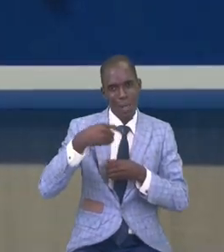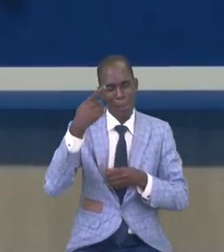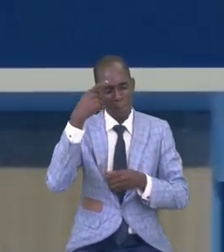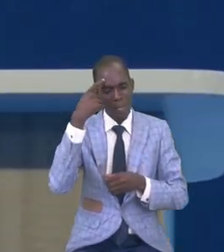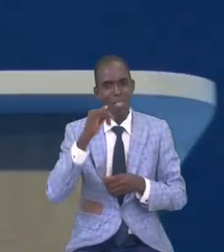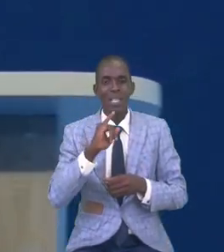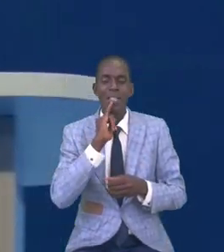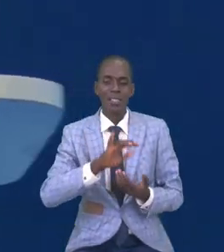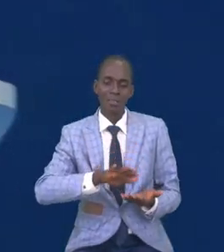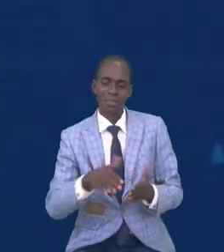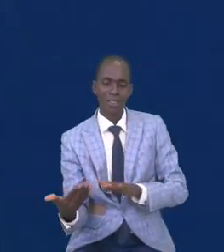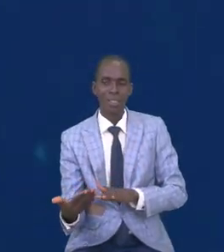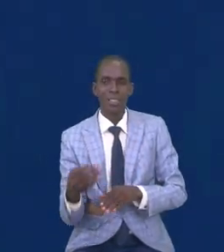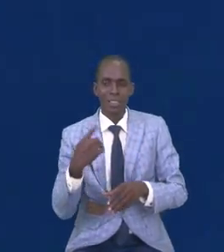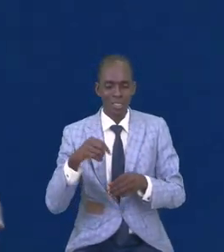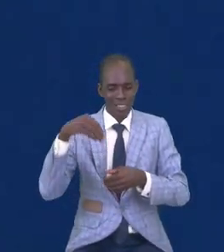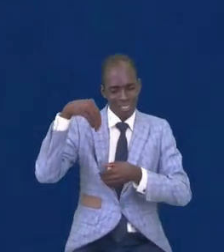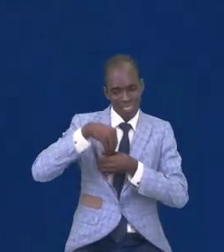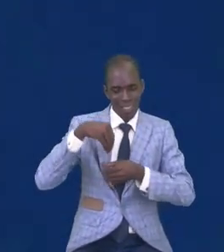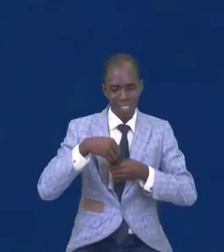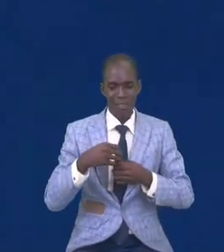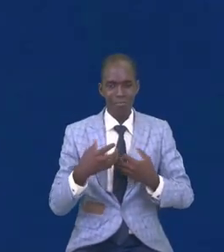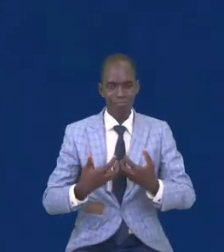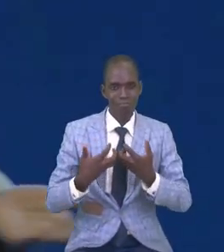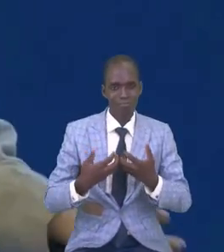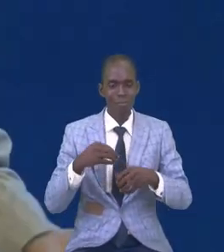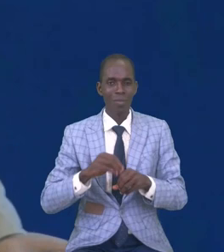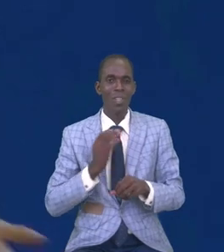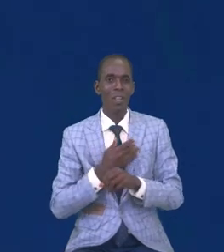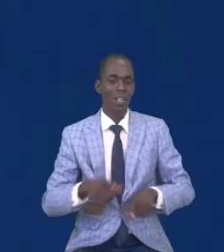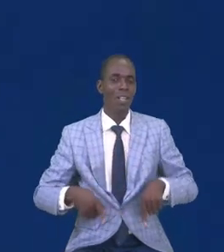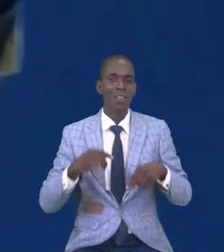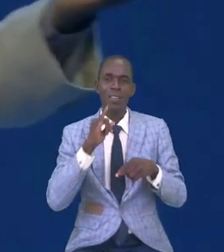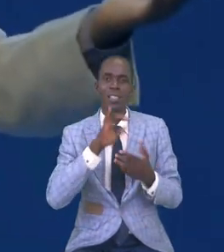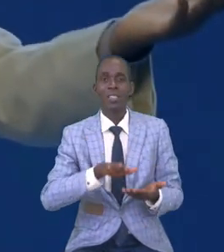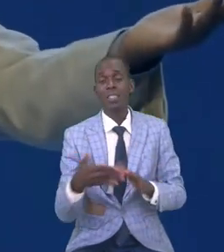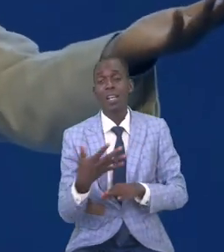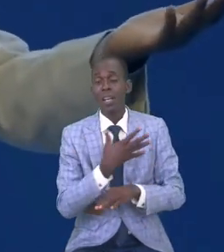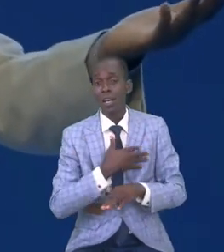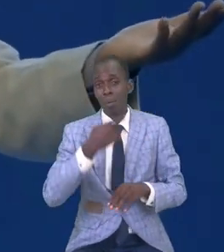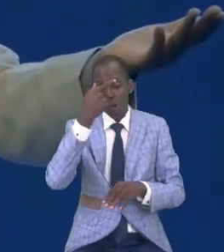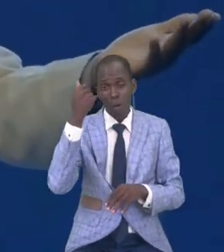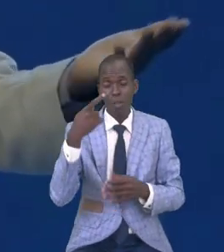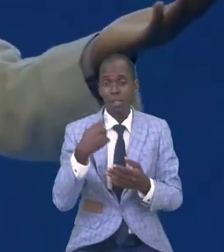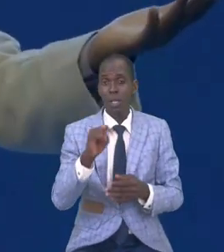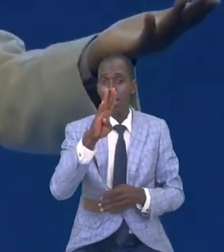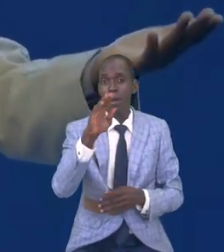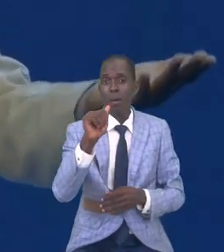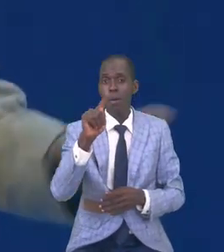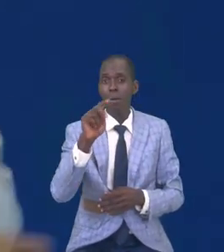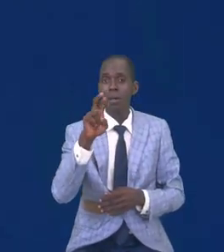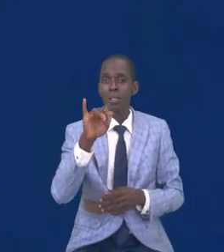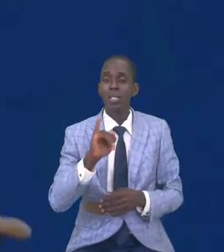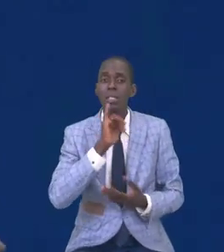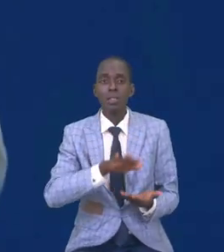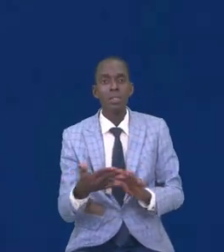inward inside engine in our life dead. And because the battery is dead,